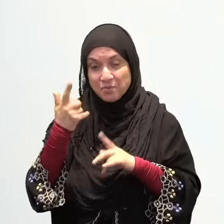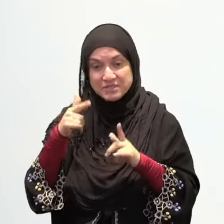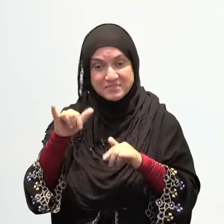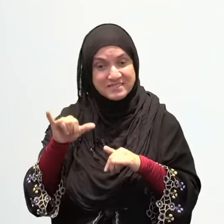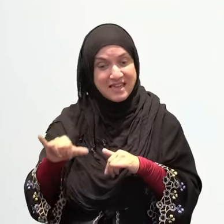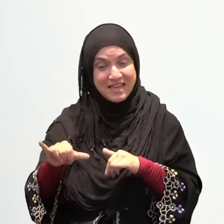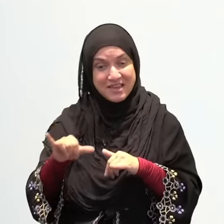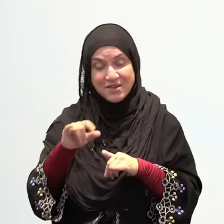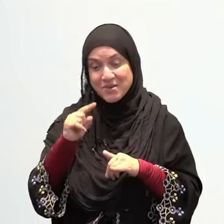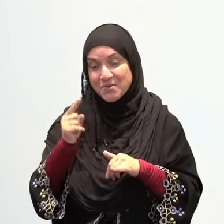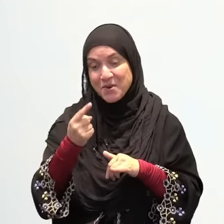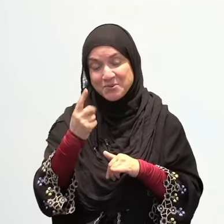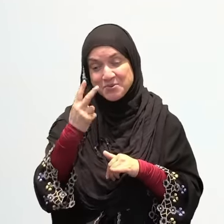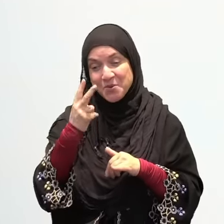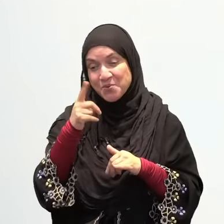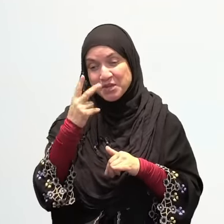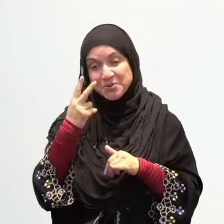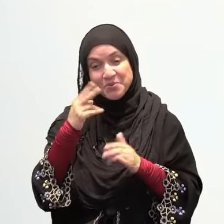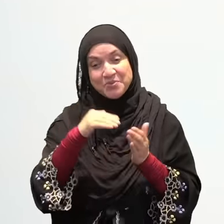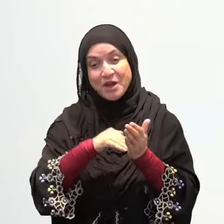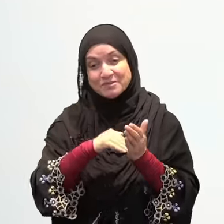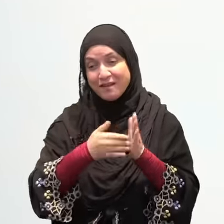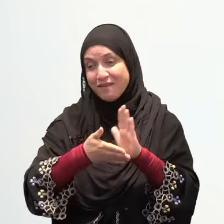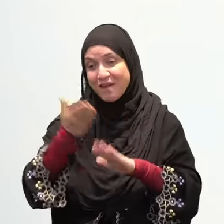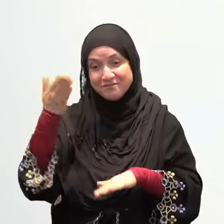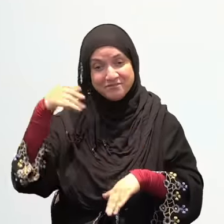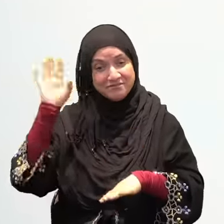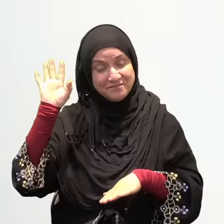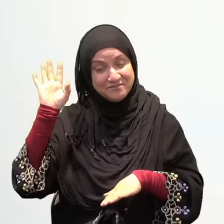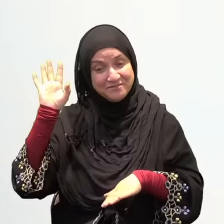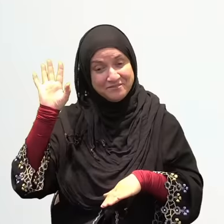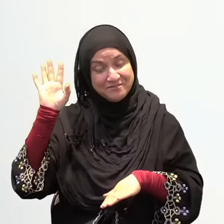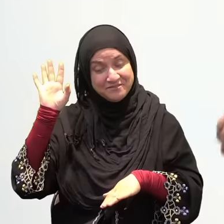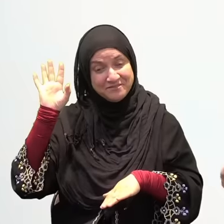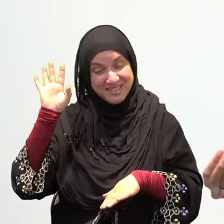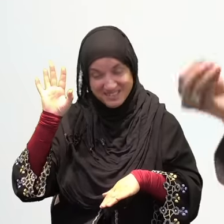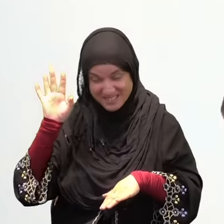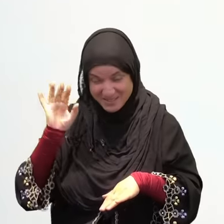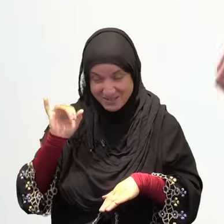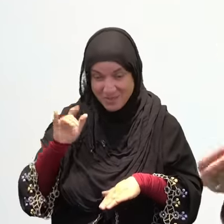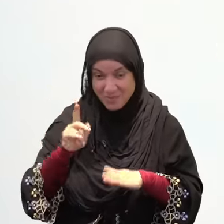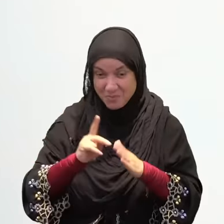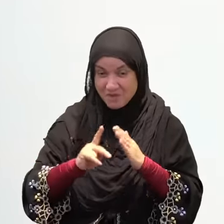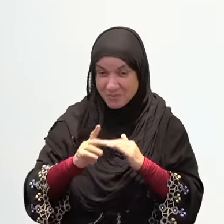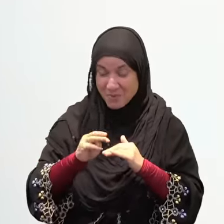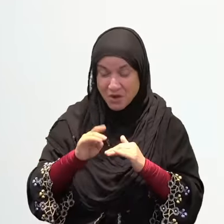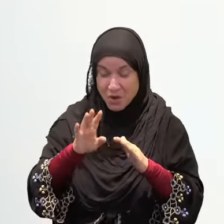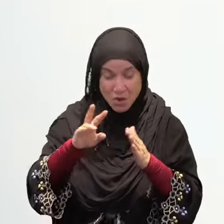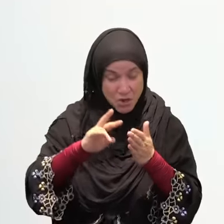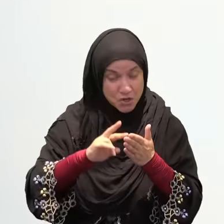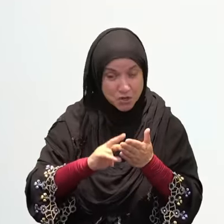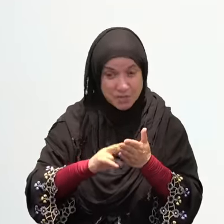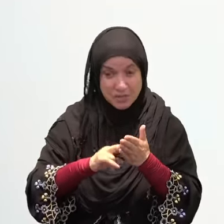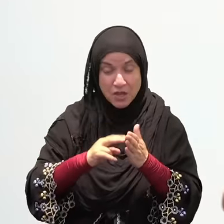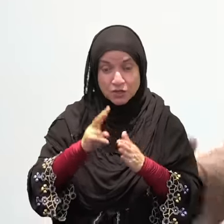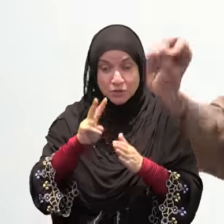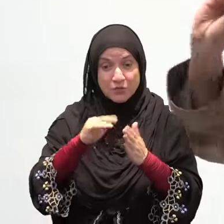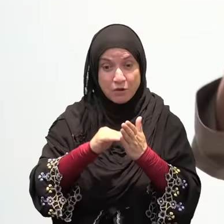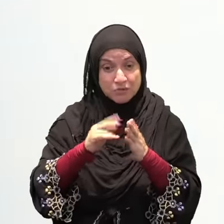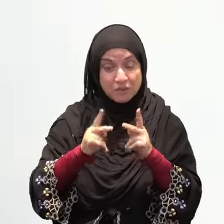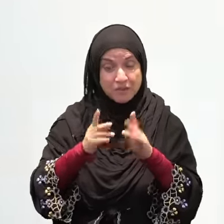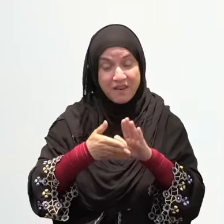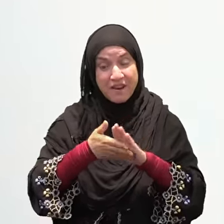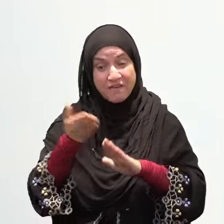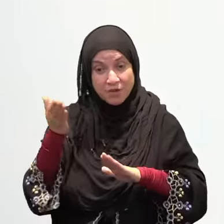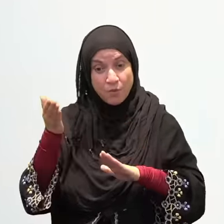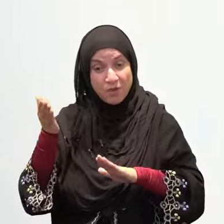good intentions and get caught up in some really bad stuff with the algorithms as they work today, and that's always been the case. Someone has to